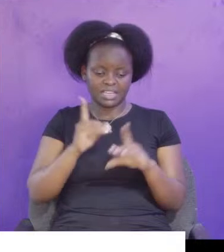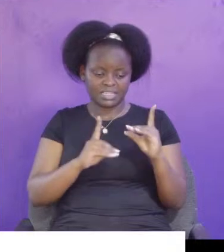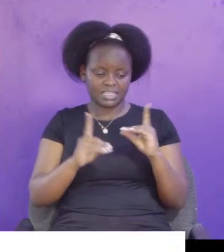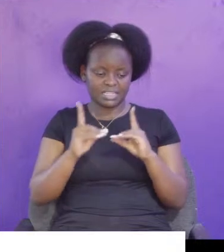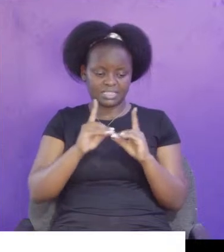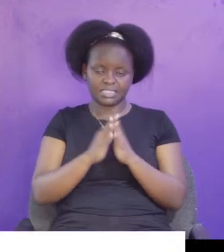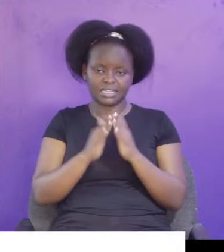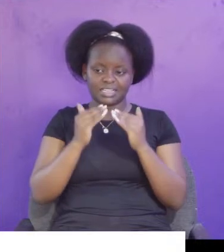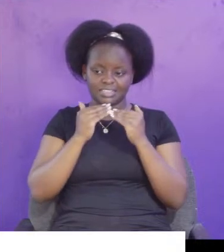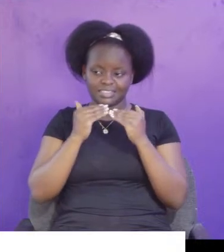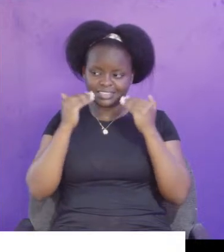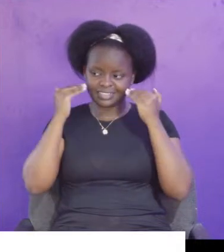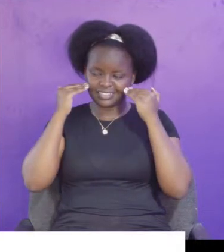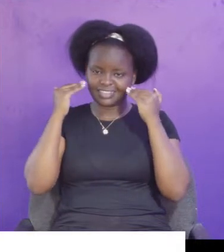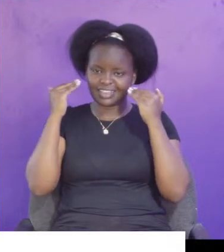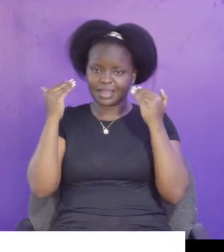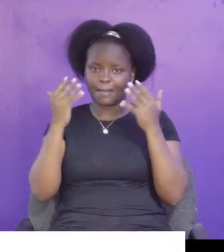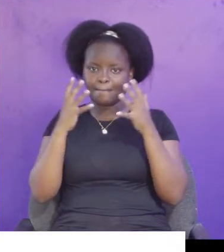sang,